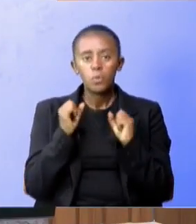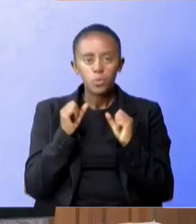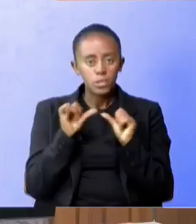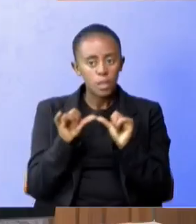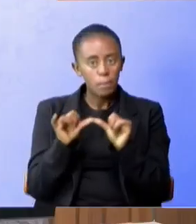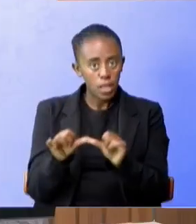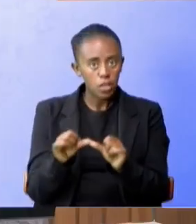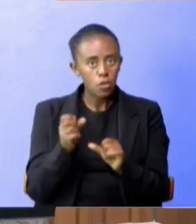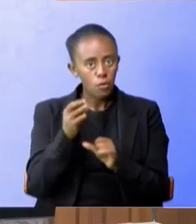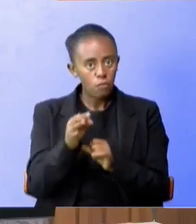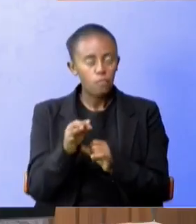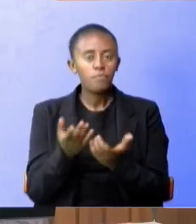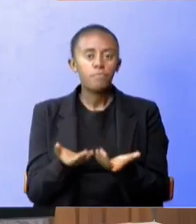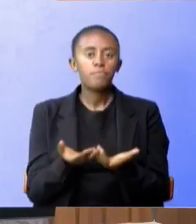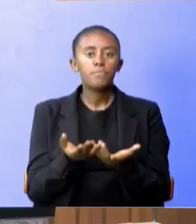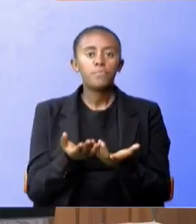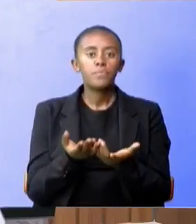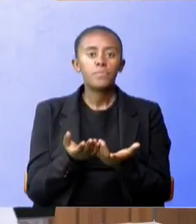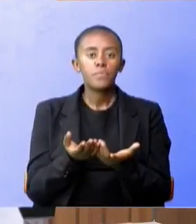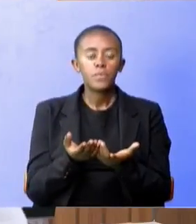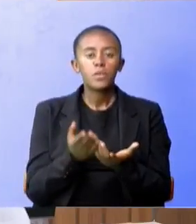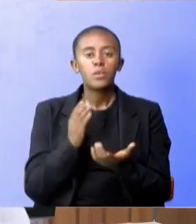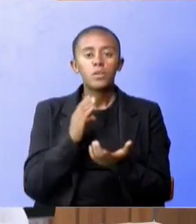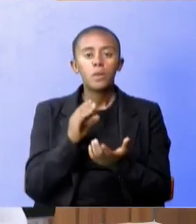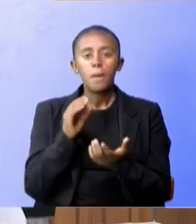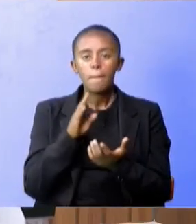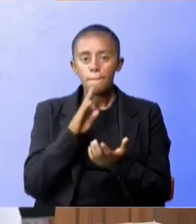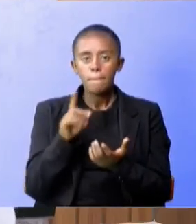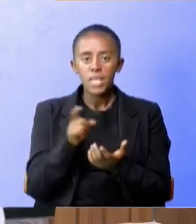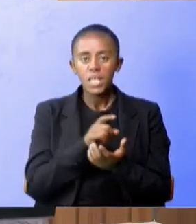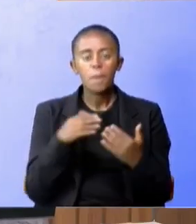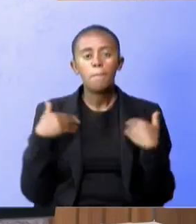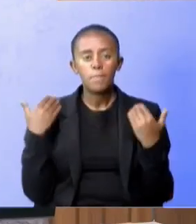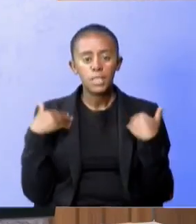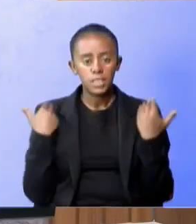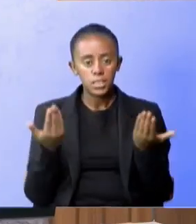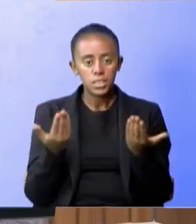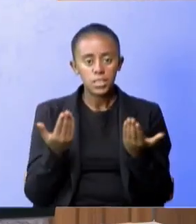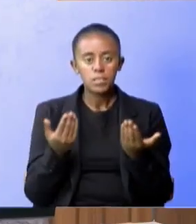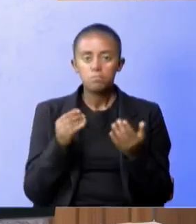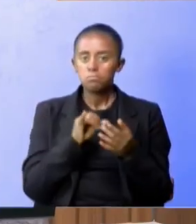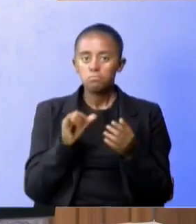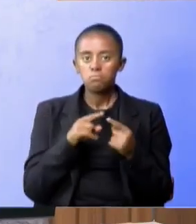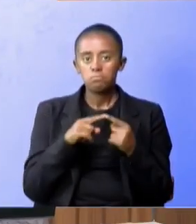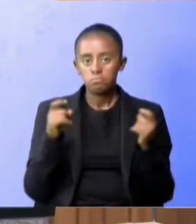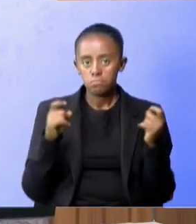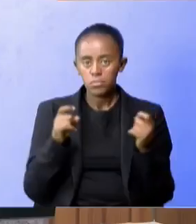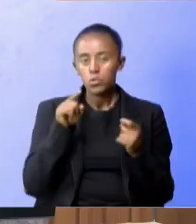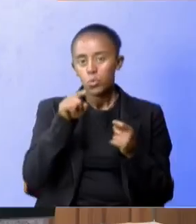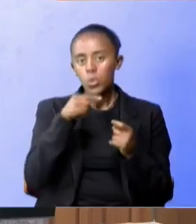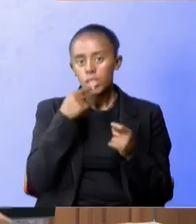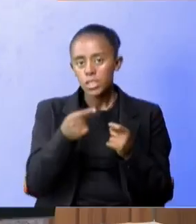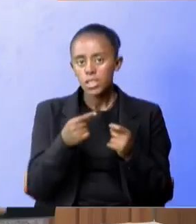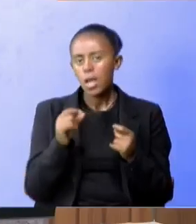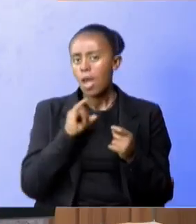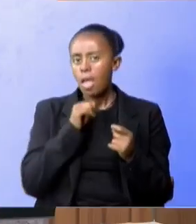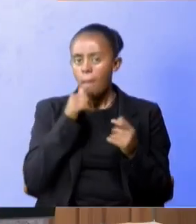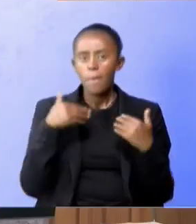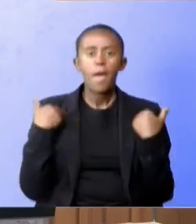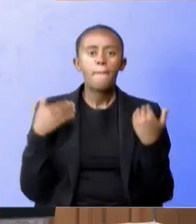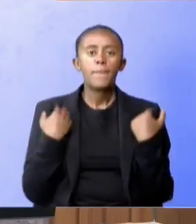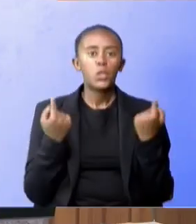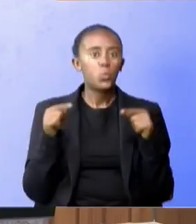state of being content or being pleased. Unlike happy, you could say, for example, I am happy